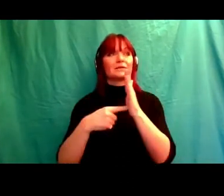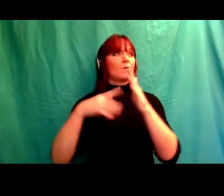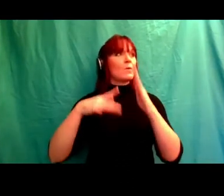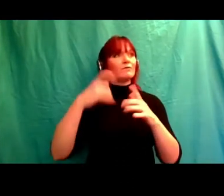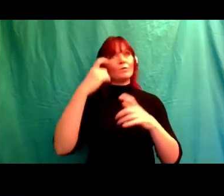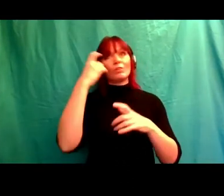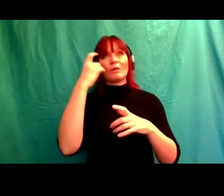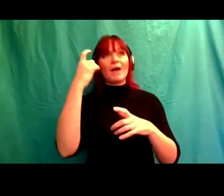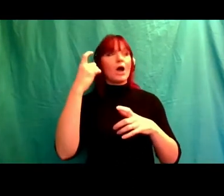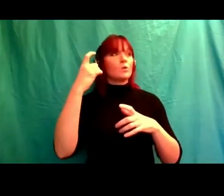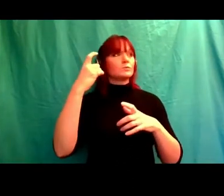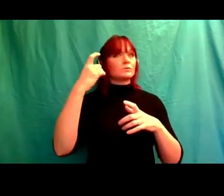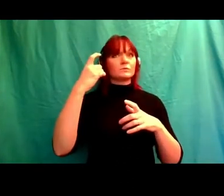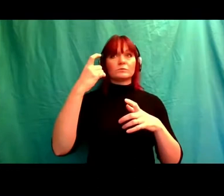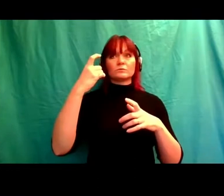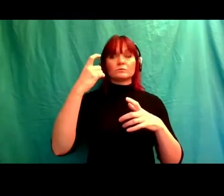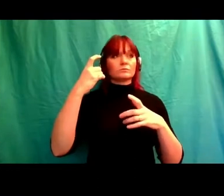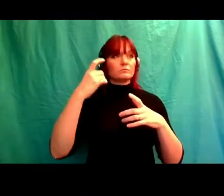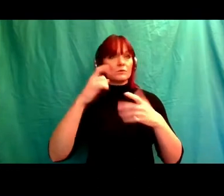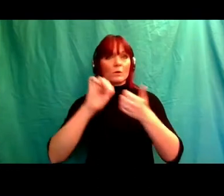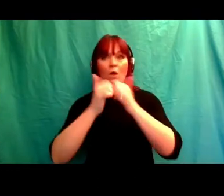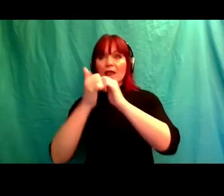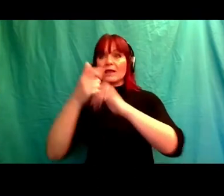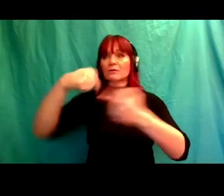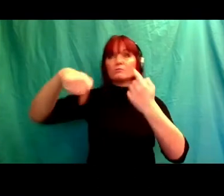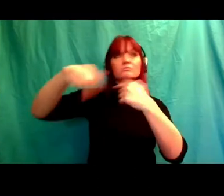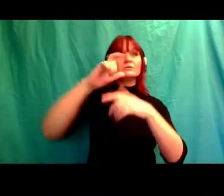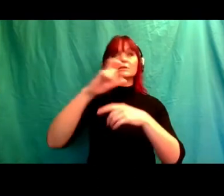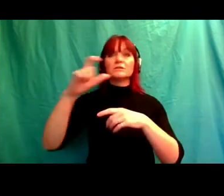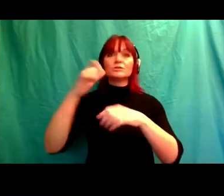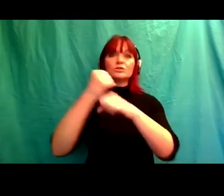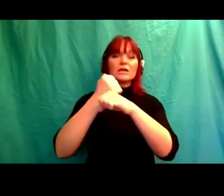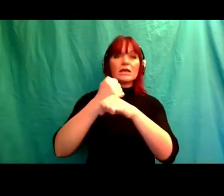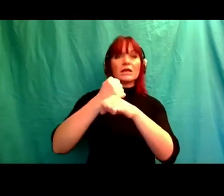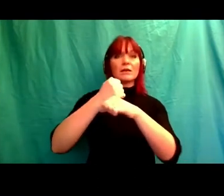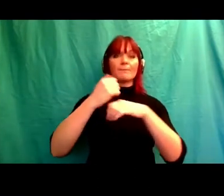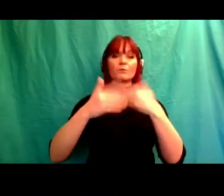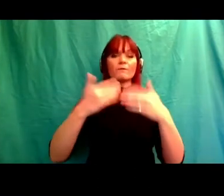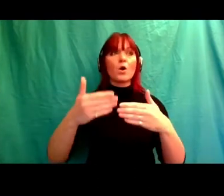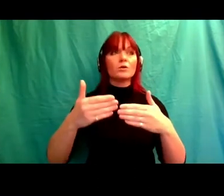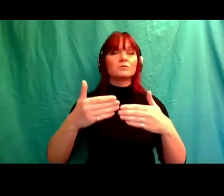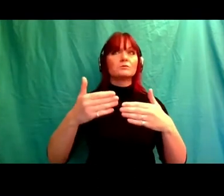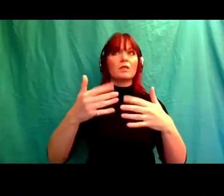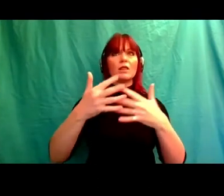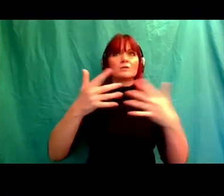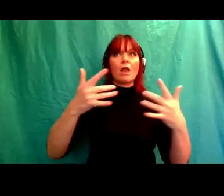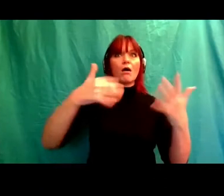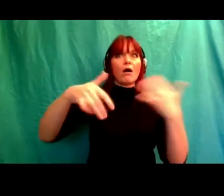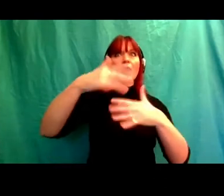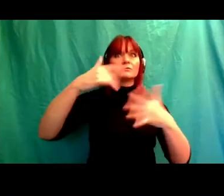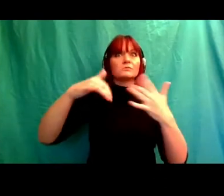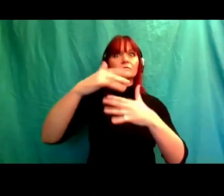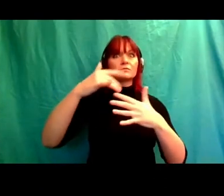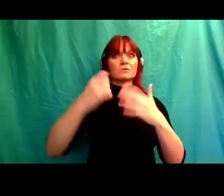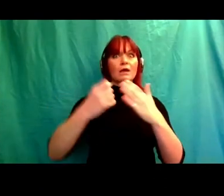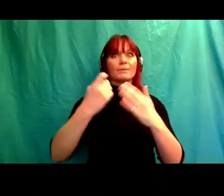now. All my colleagues in the CCGs have moved on. So there's an awful lot happening. So I think in this sort of environment where there's an awful lot